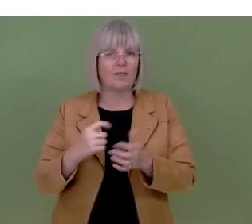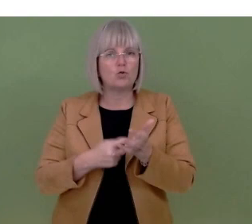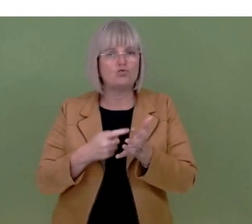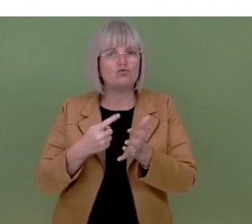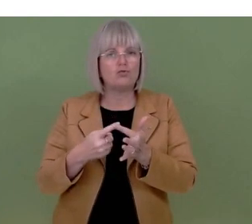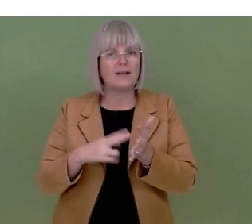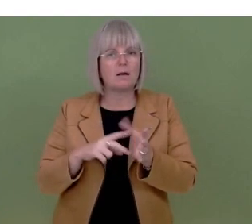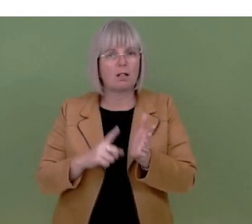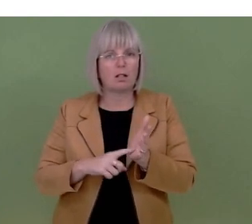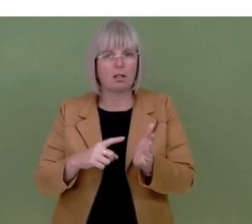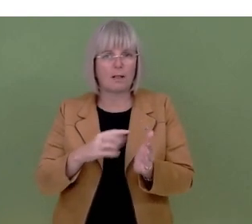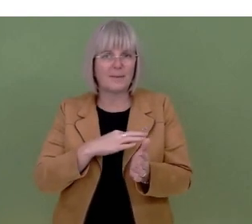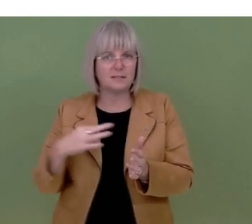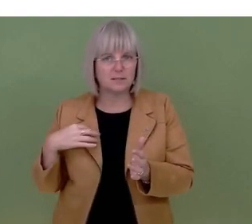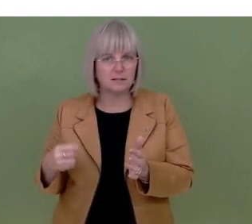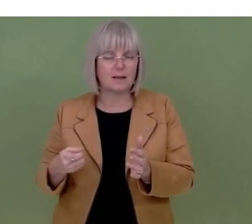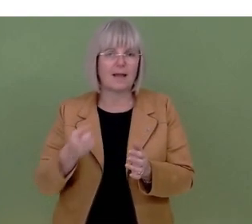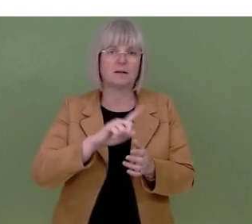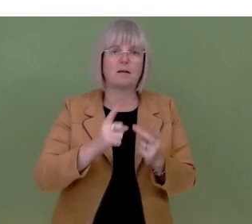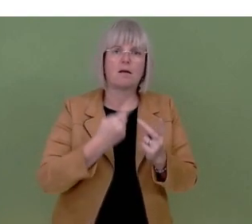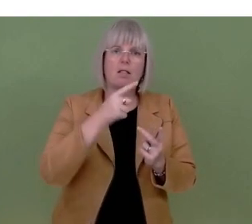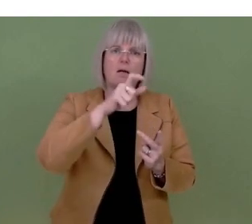And this really is quite a nice extension from the